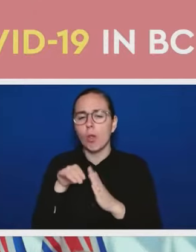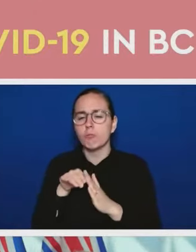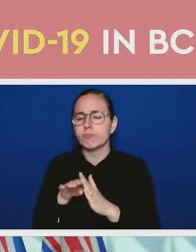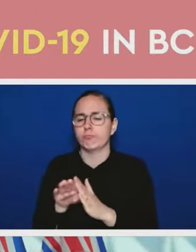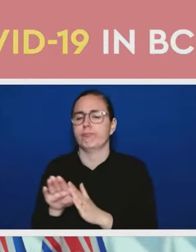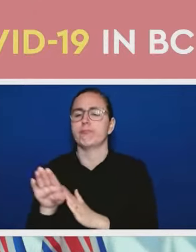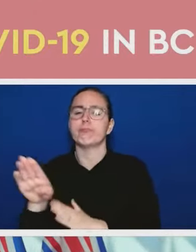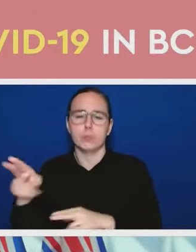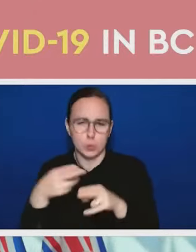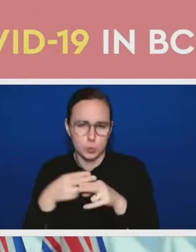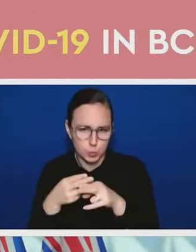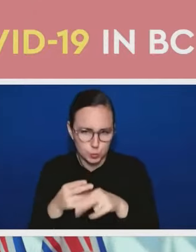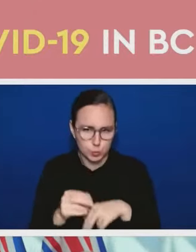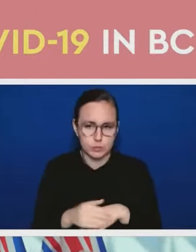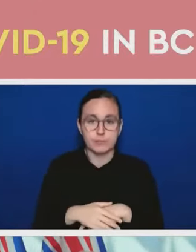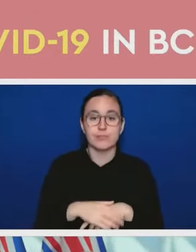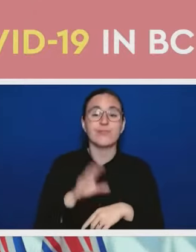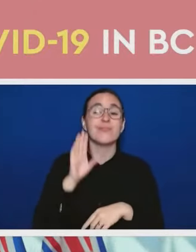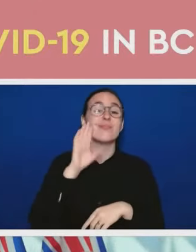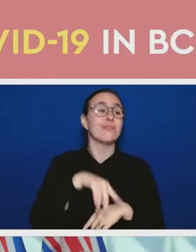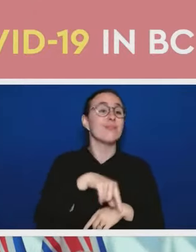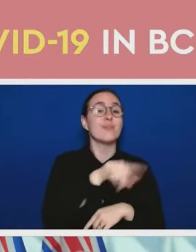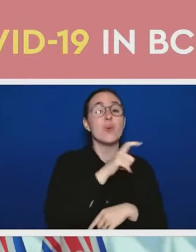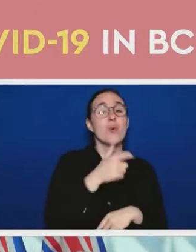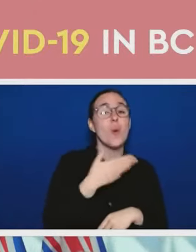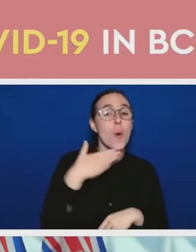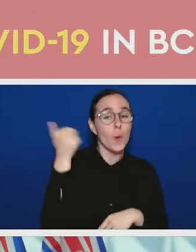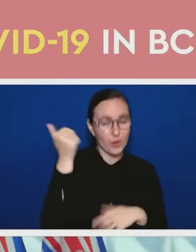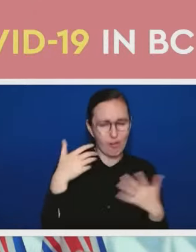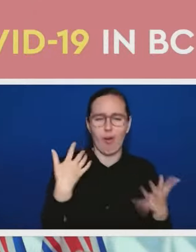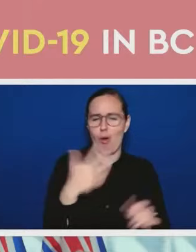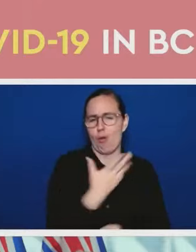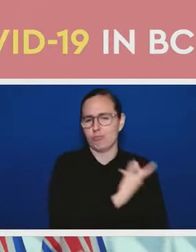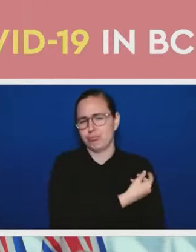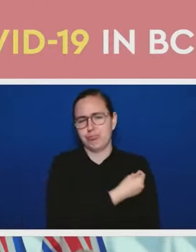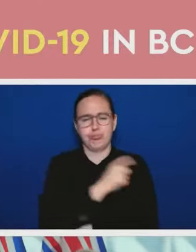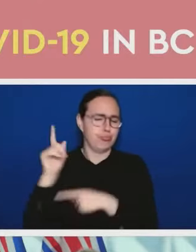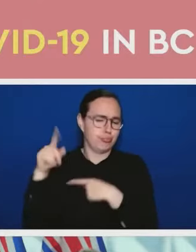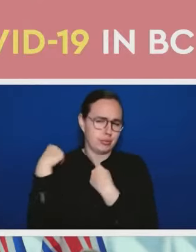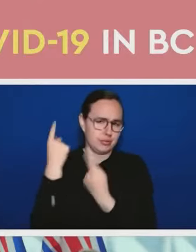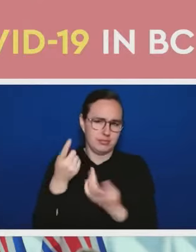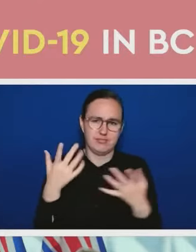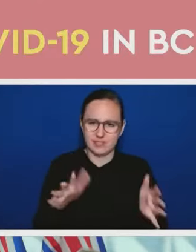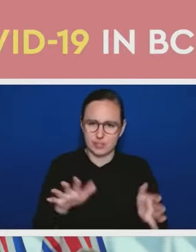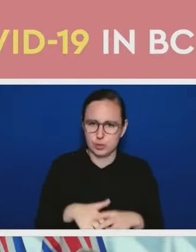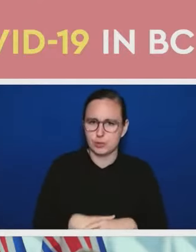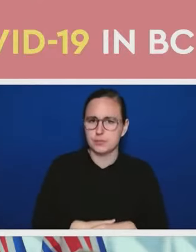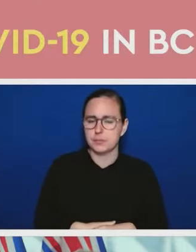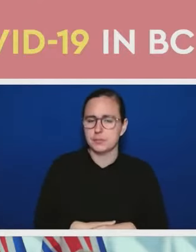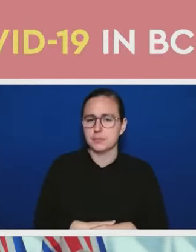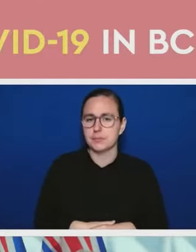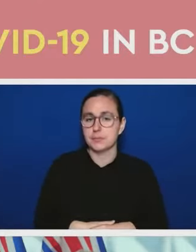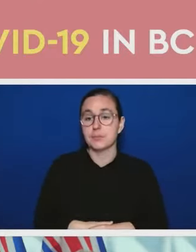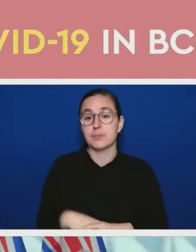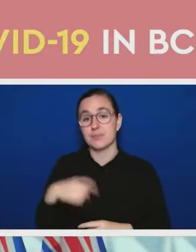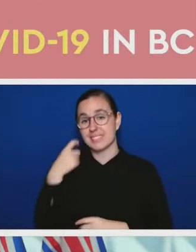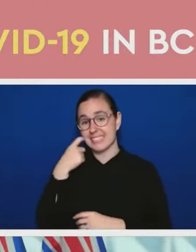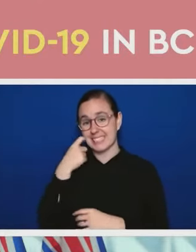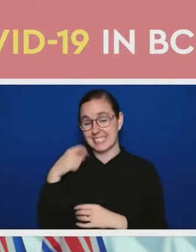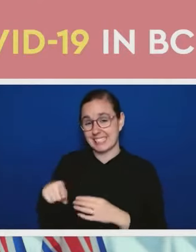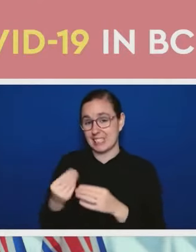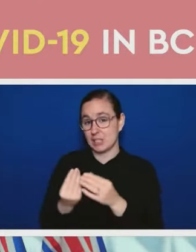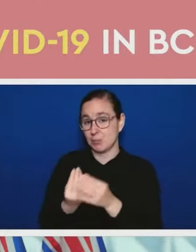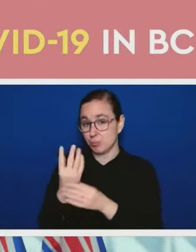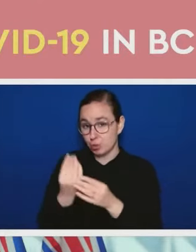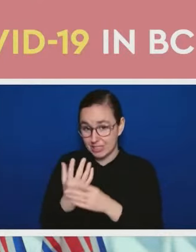received their second booster dose or a 4th dose in our spring booster campaign, and they'll be coming eligible for another dose